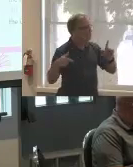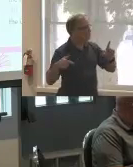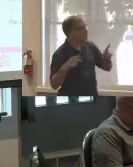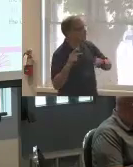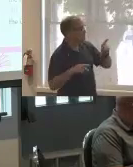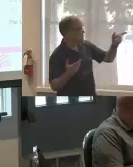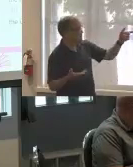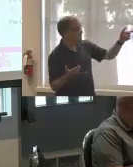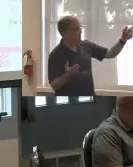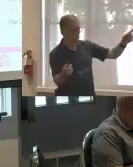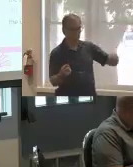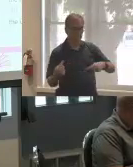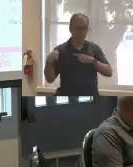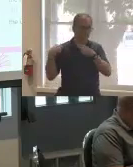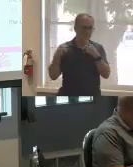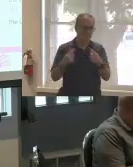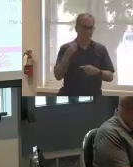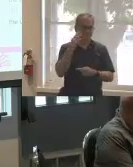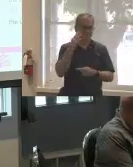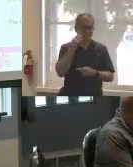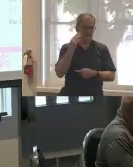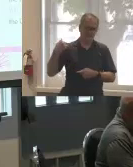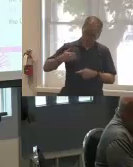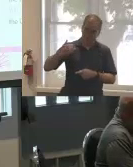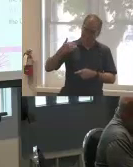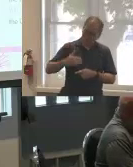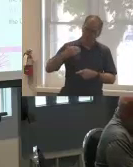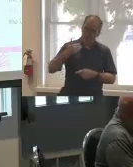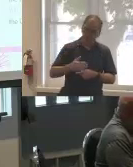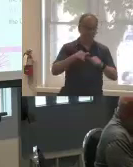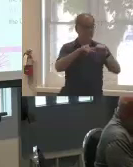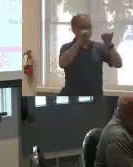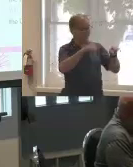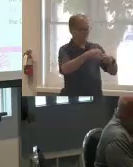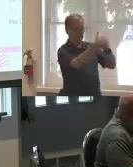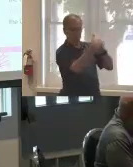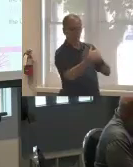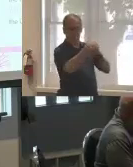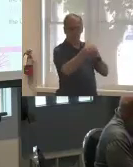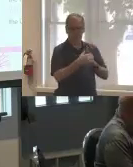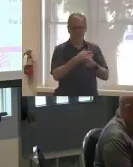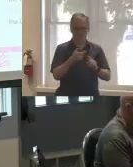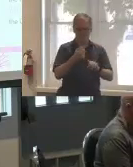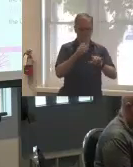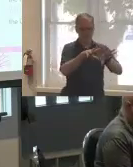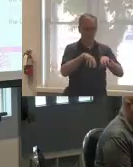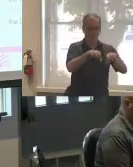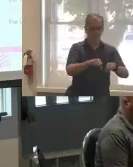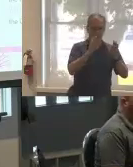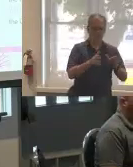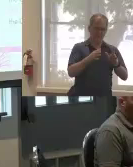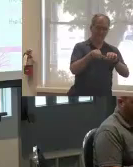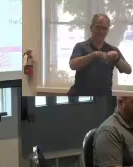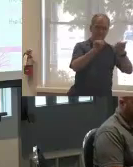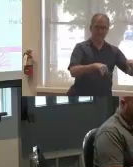country have been experiencing lots of direct oppression from our systems, direct from the colonial Canadian government. And